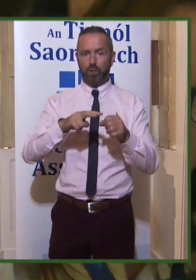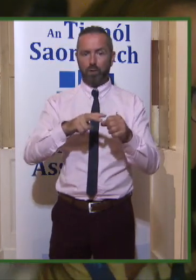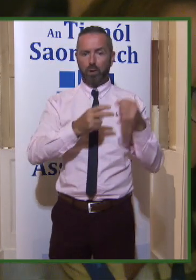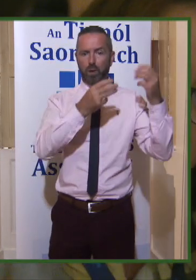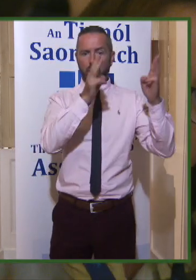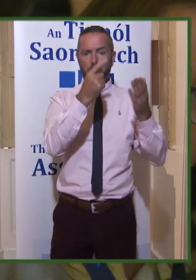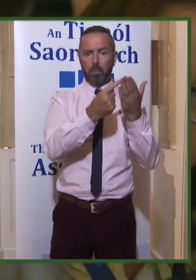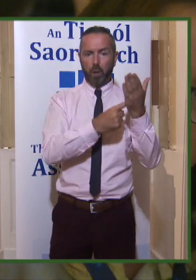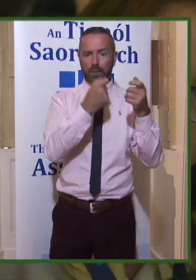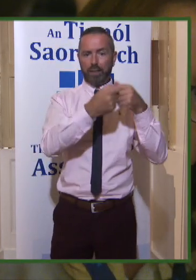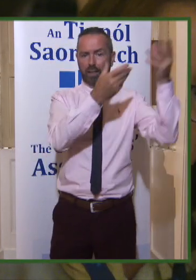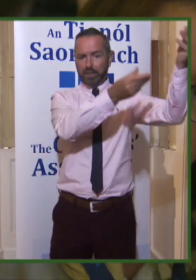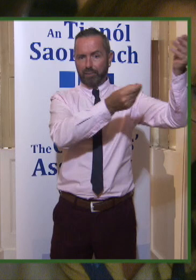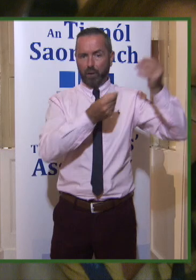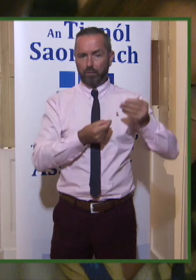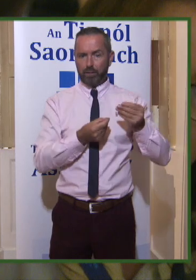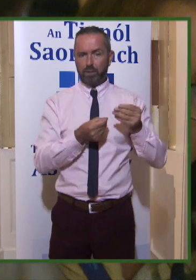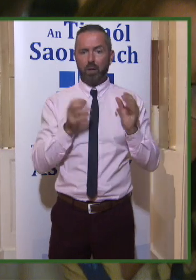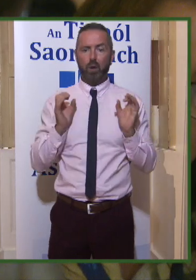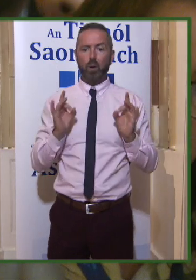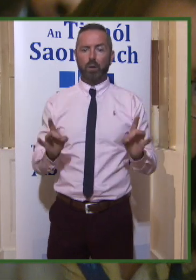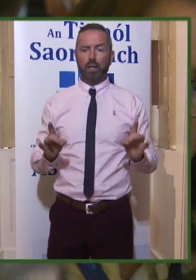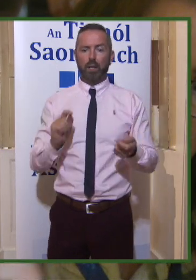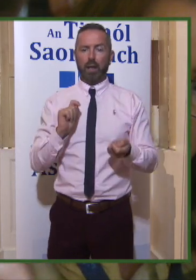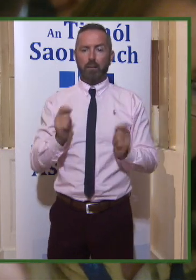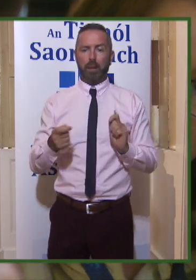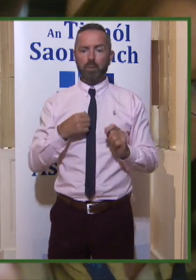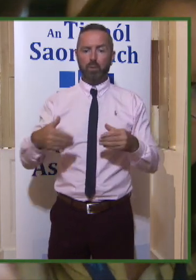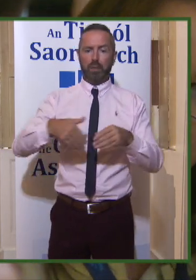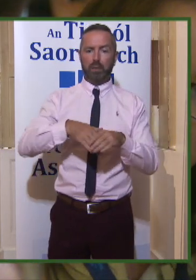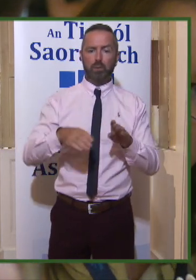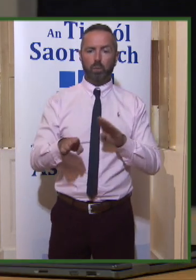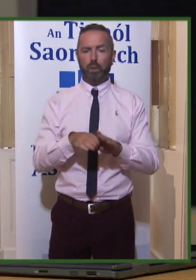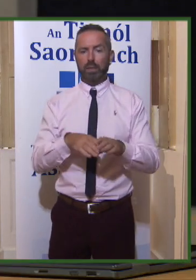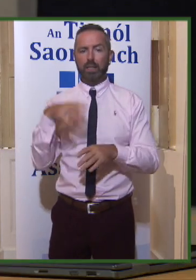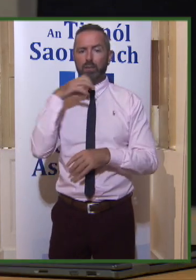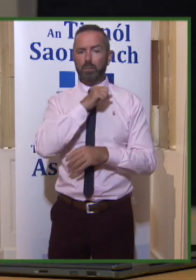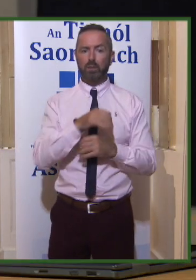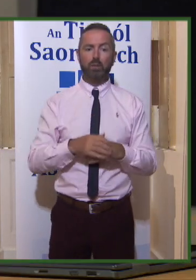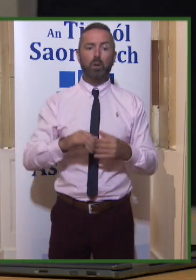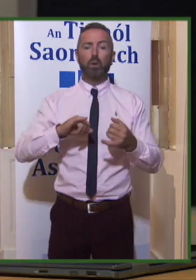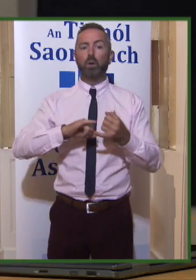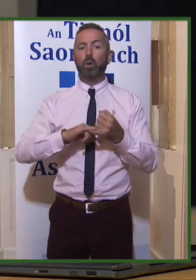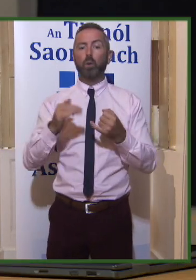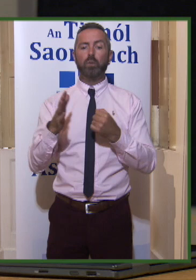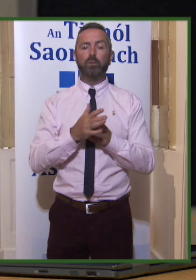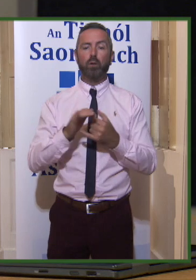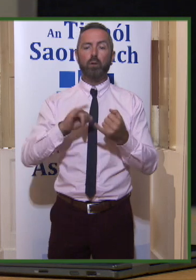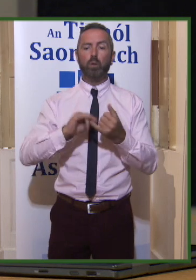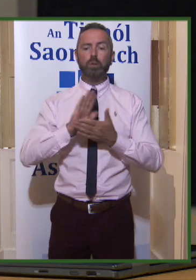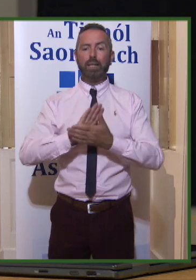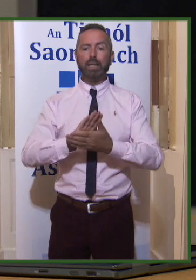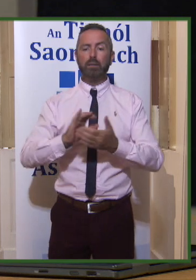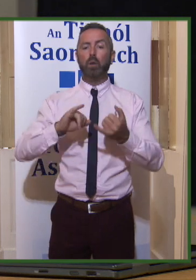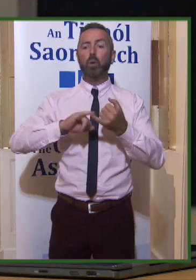devolved policy, is that correct? That's an amendment to be included in the assumption. Is that correct? Okay. So could I have a show of hands in